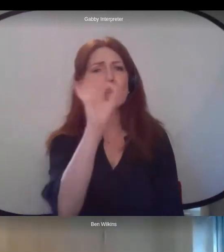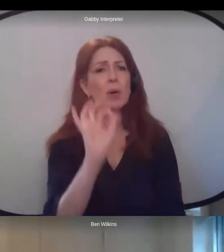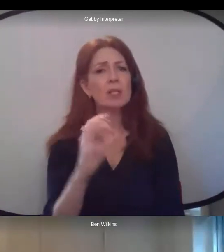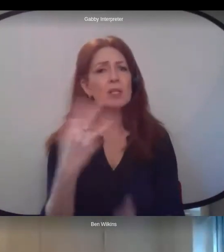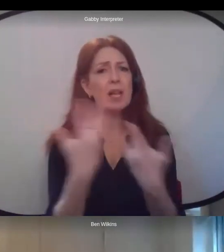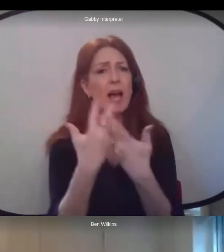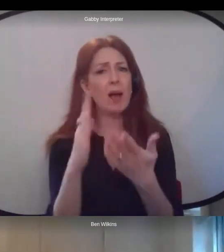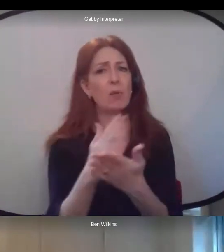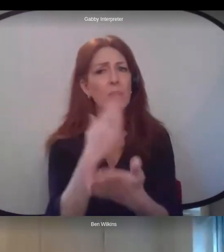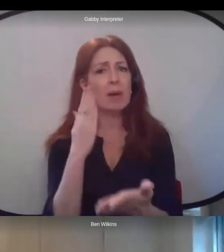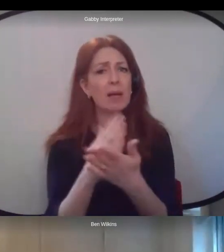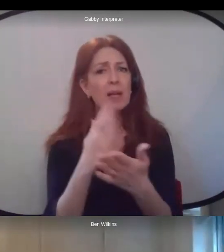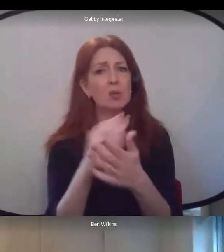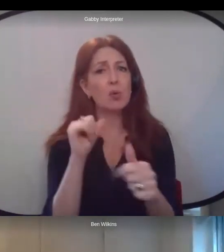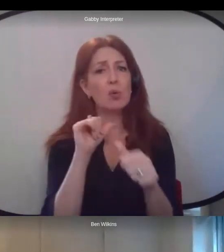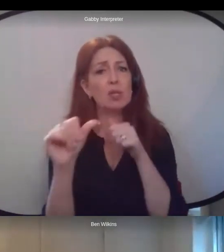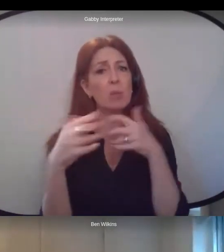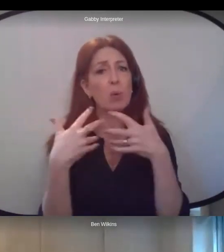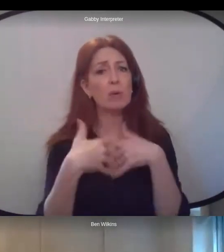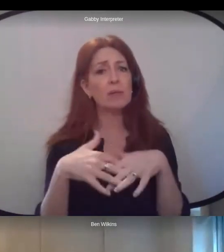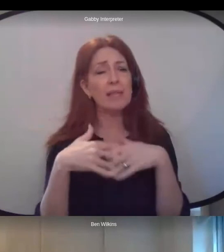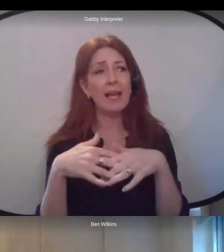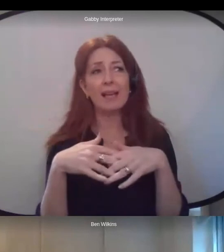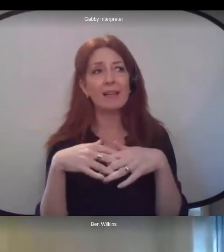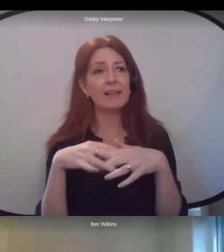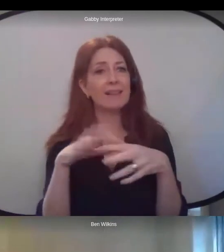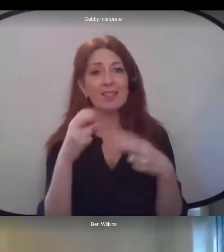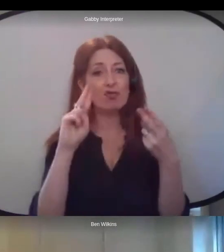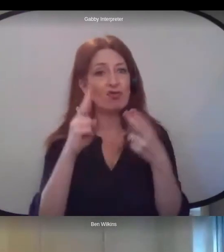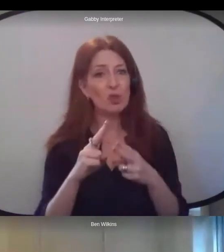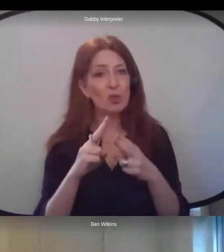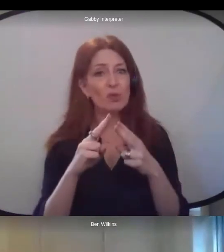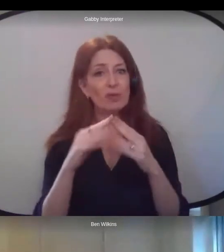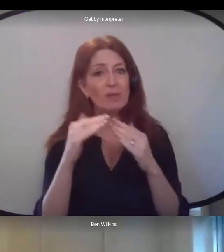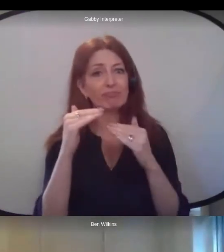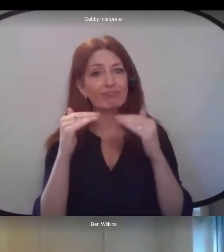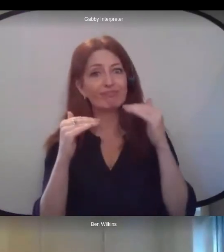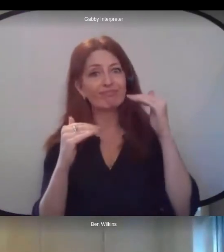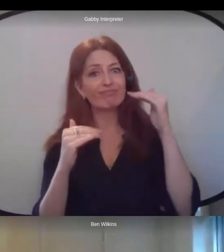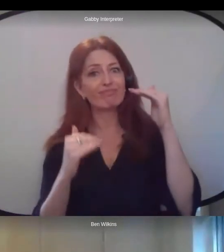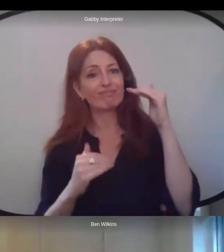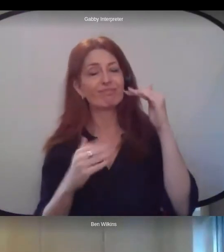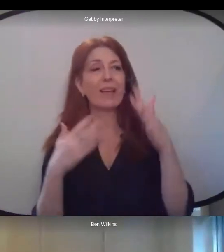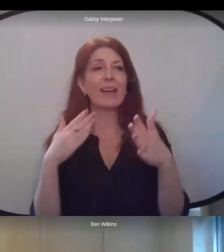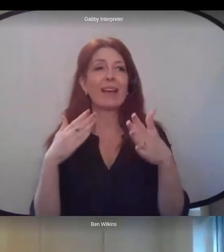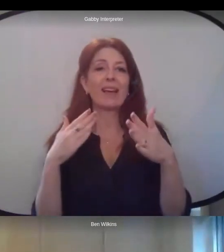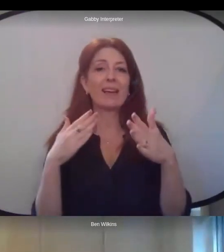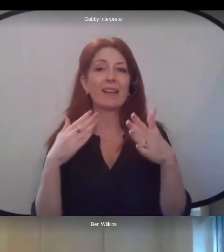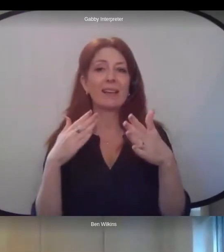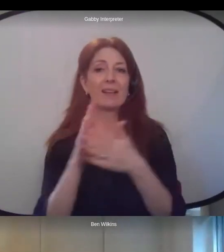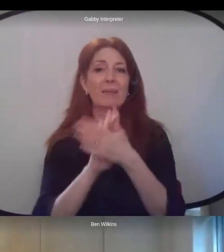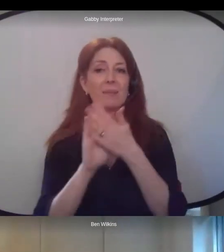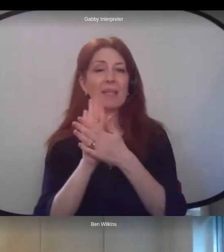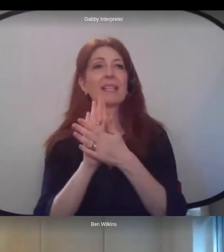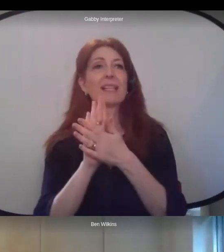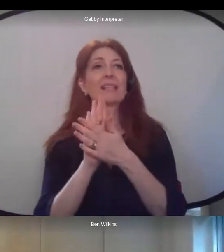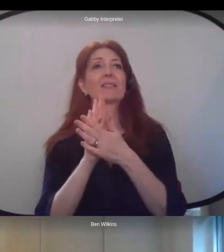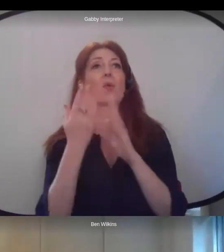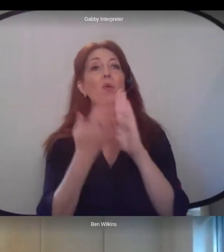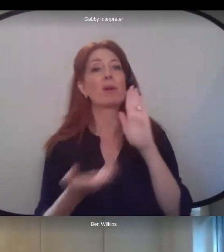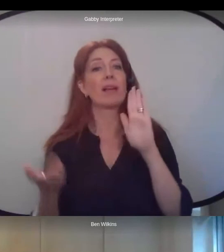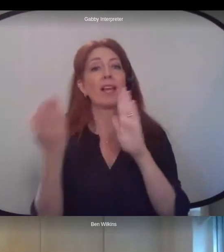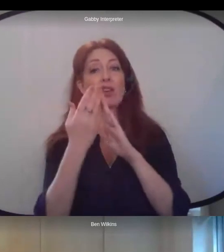that sport tech doesn't reduce inequalities of access or of increasing physical activity.